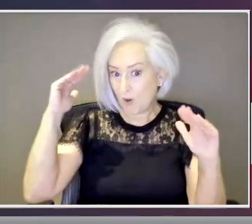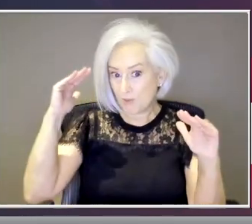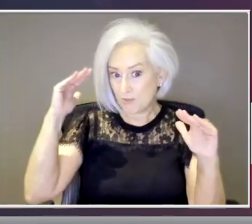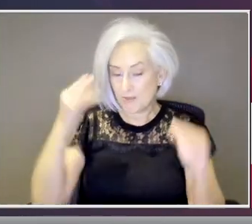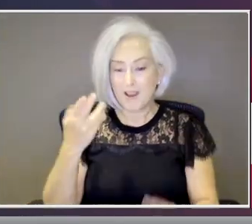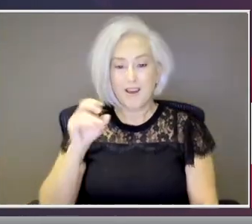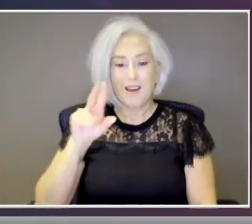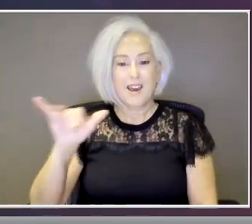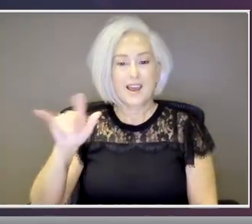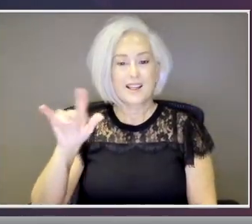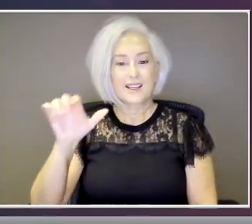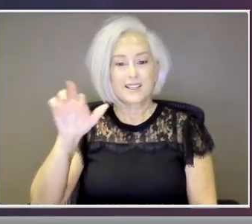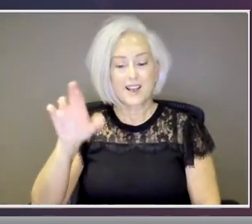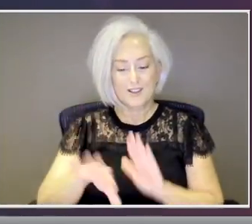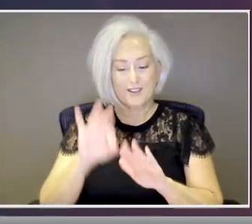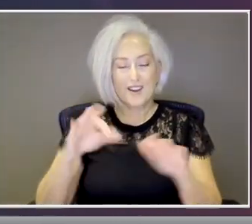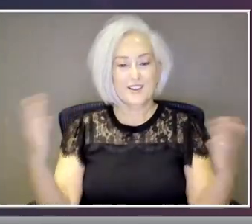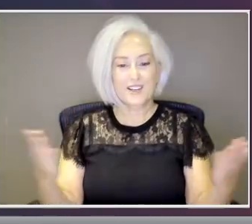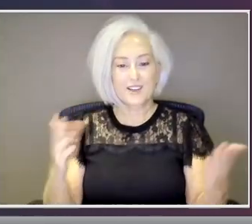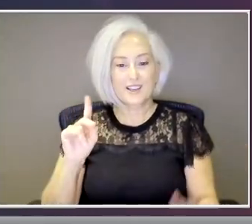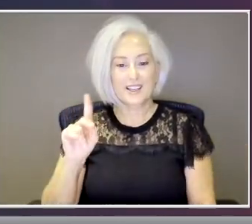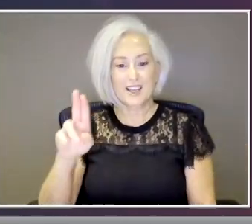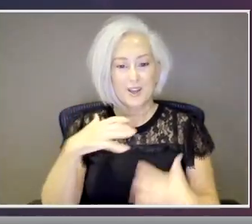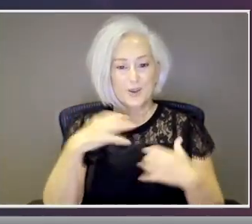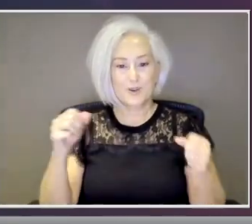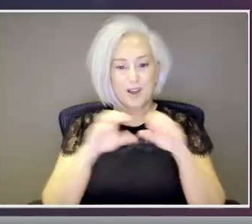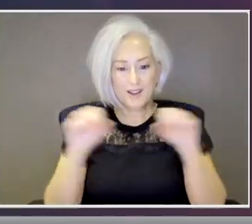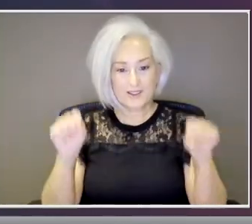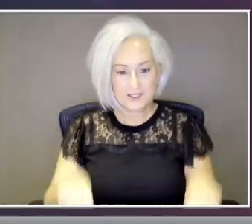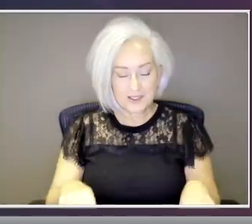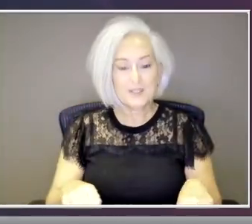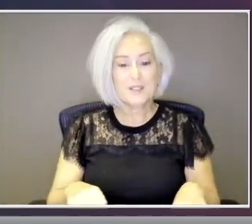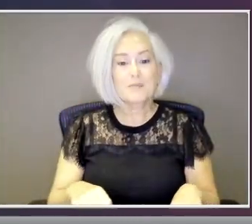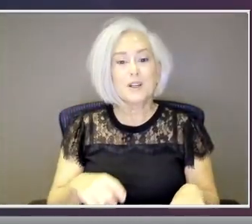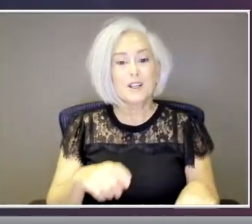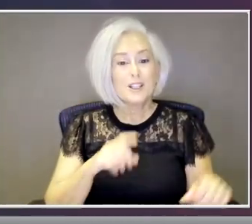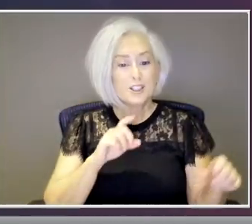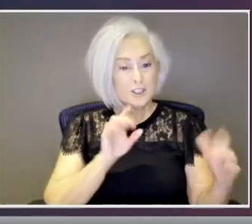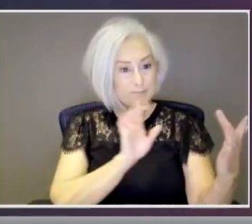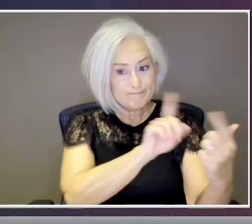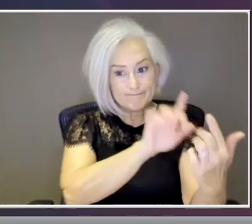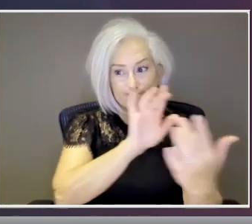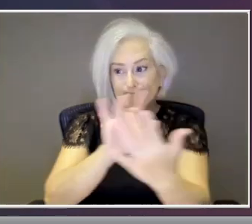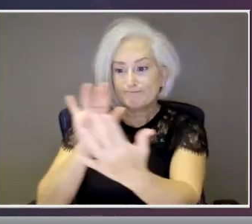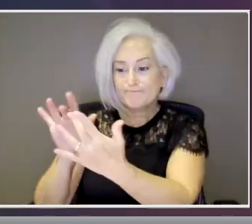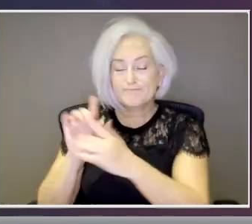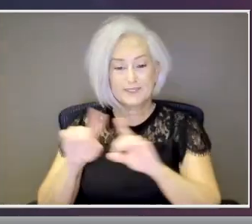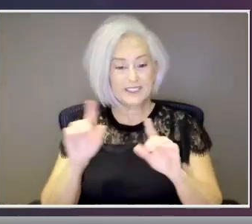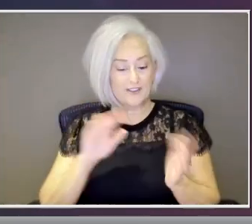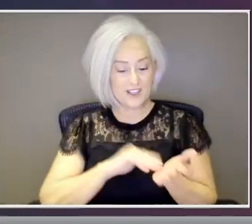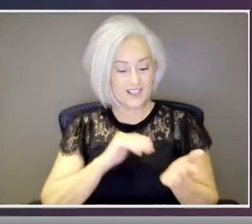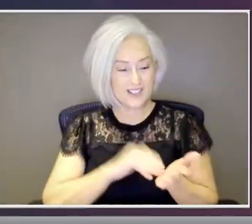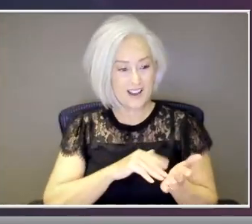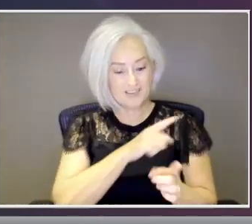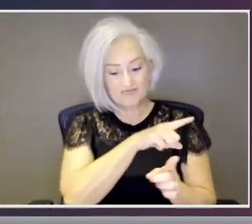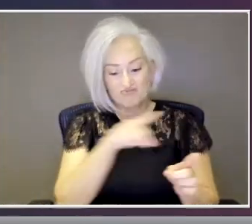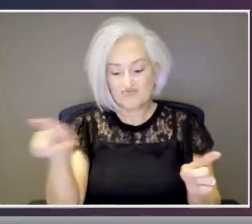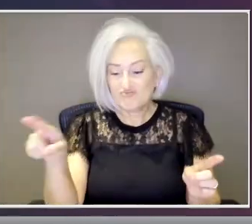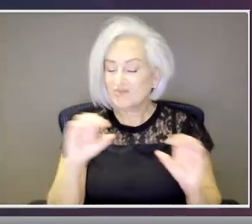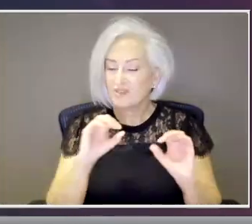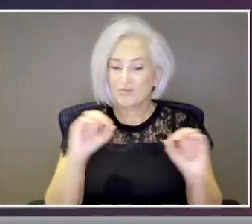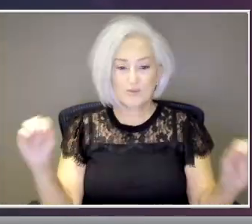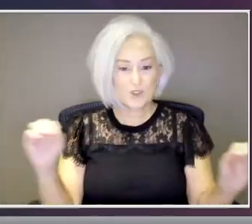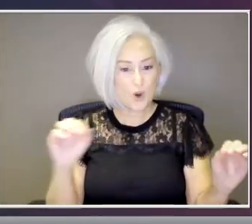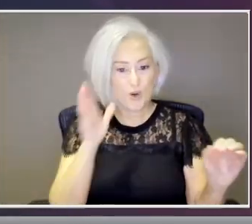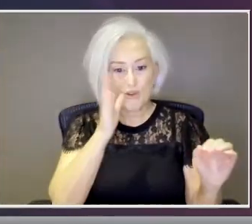Health System. She went from hearing other doctors at other places tell her that she didn't have a future to becoming a